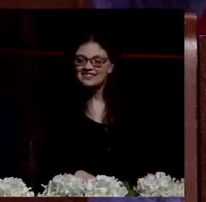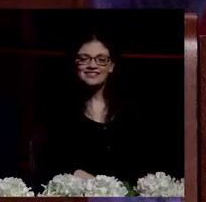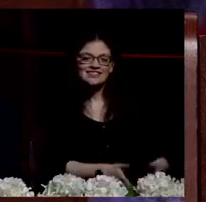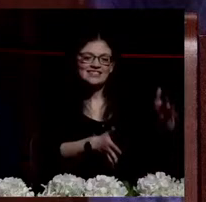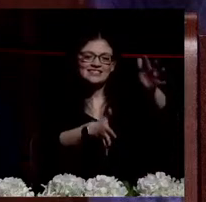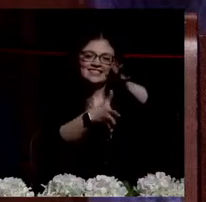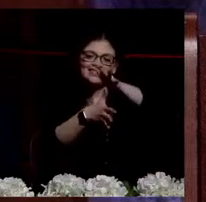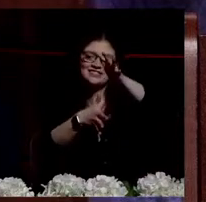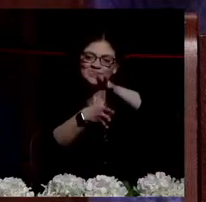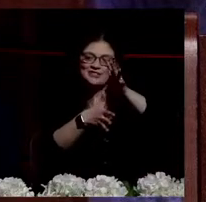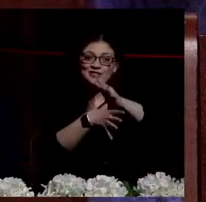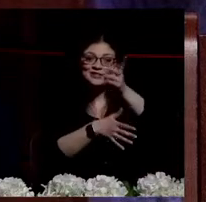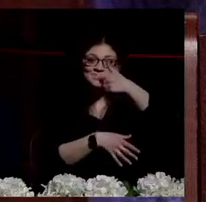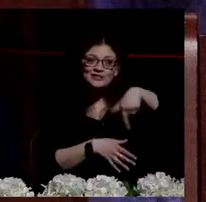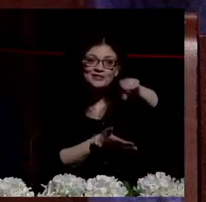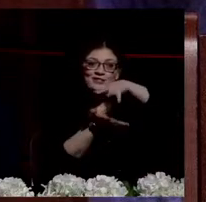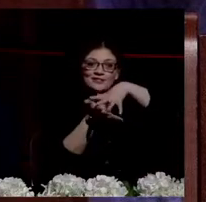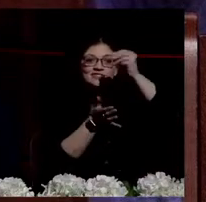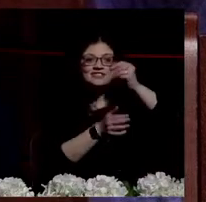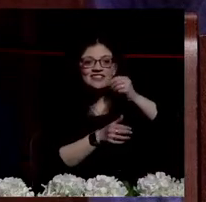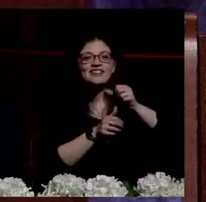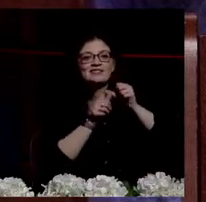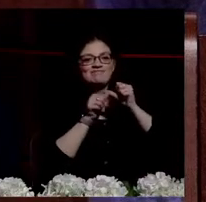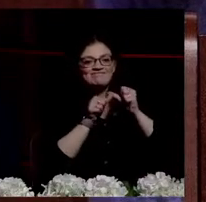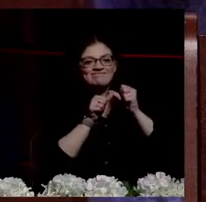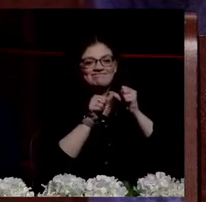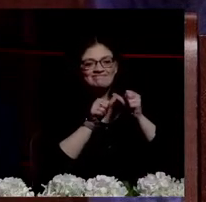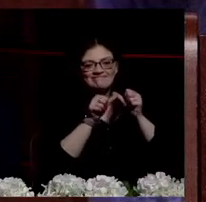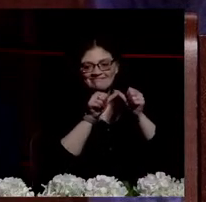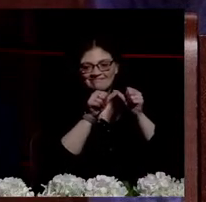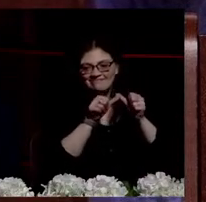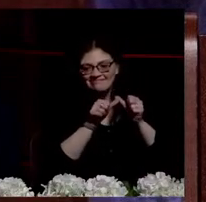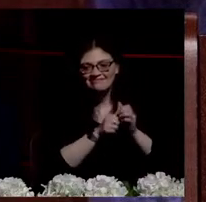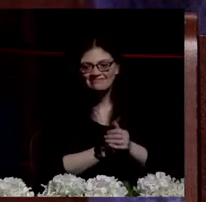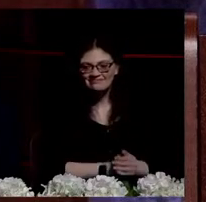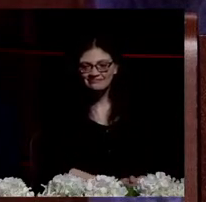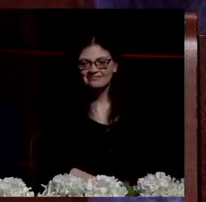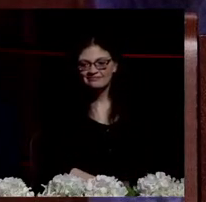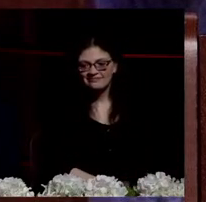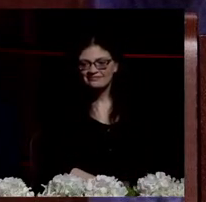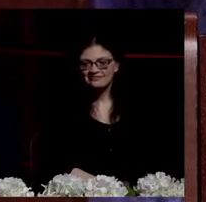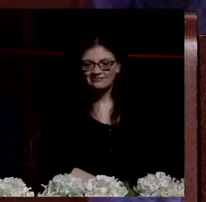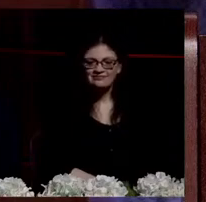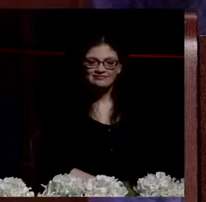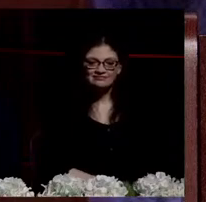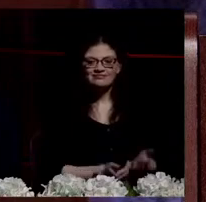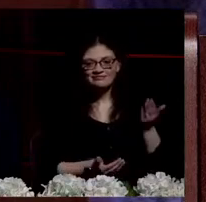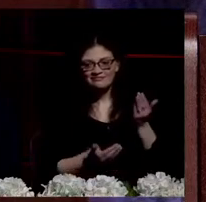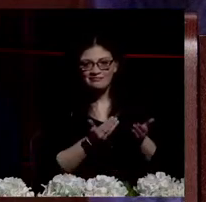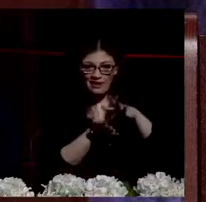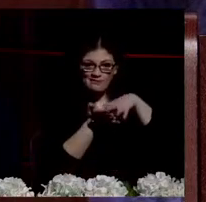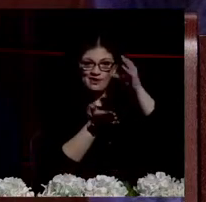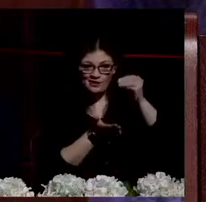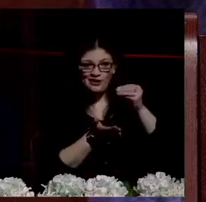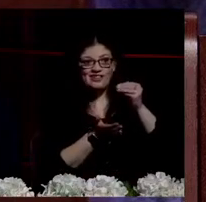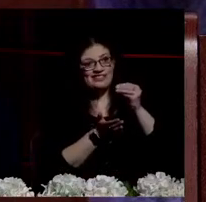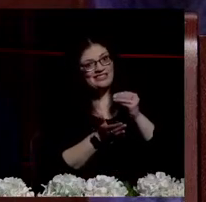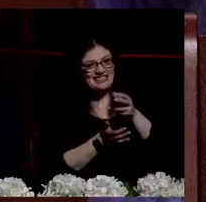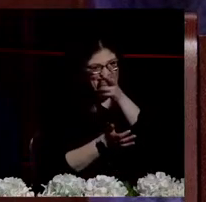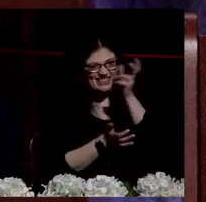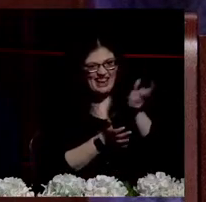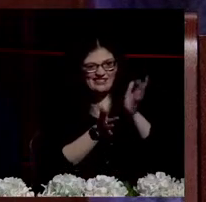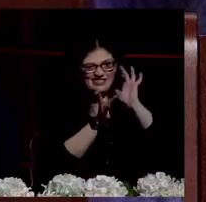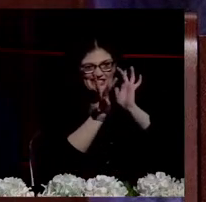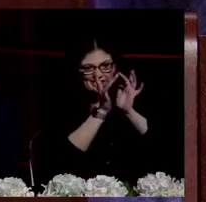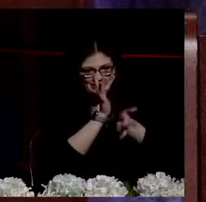Seniors, you've learned, persevered, and even maybe fought with the internet connection during distance learning through this crazy pandemic to get to where you